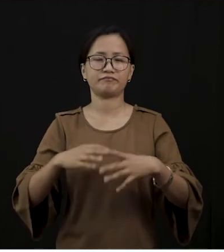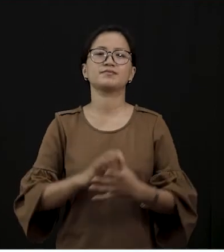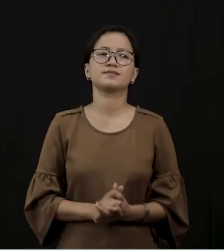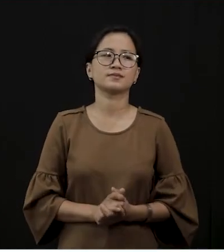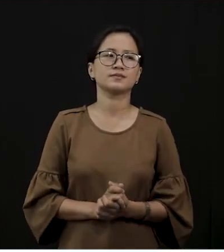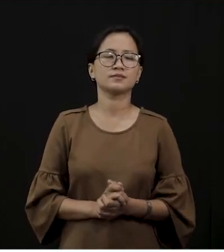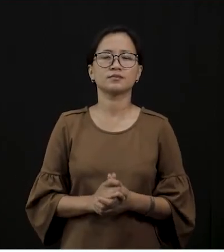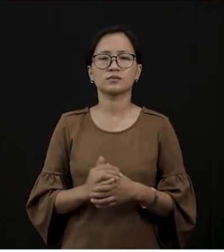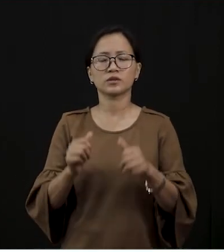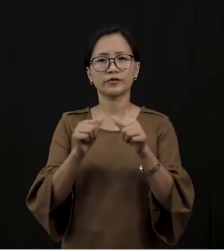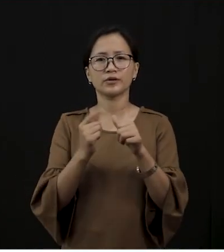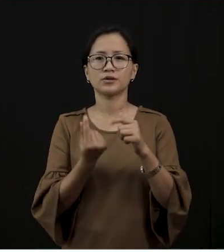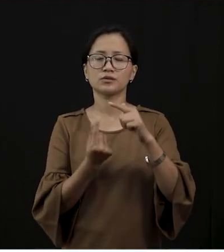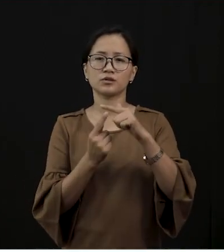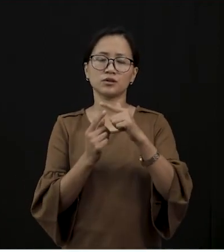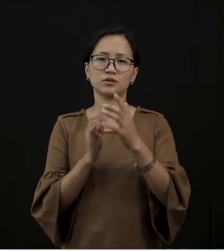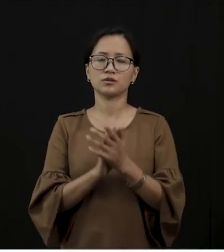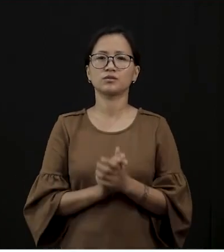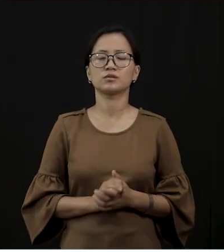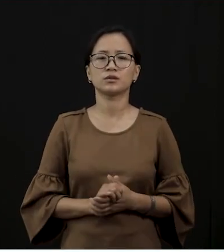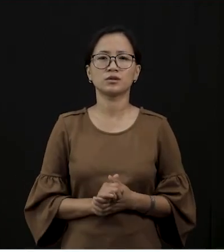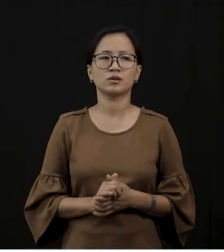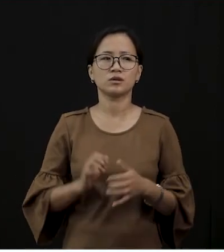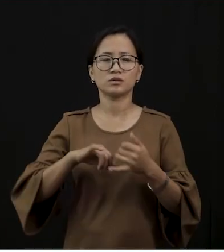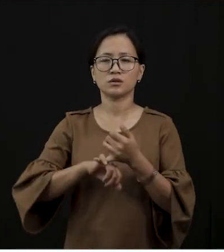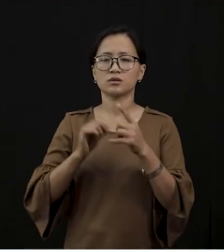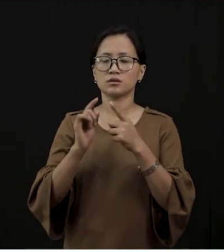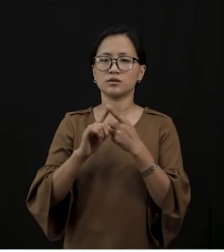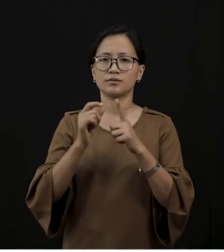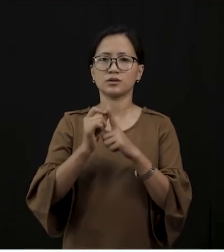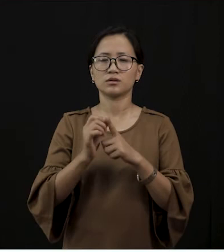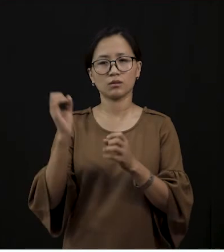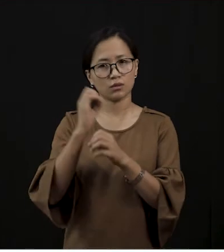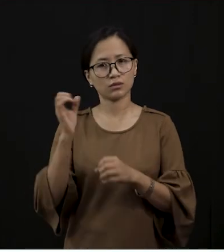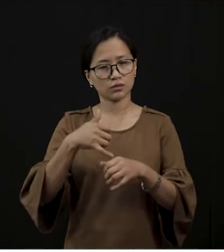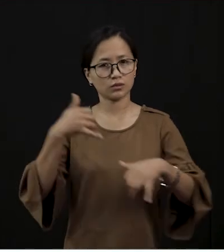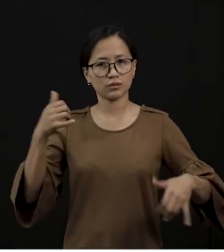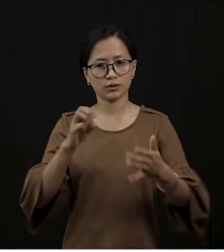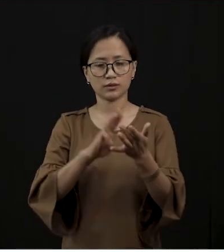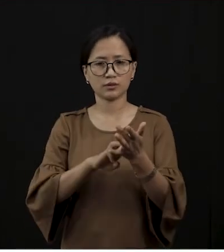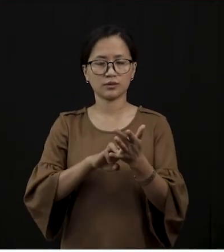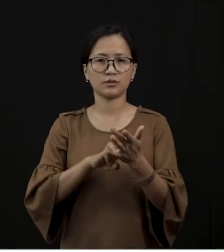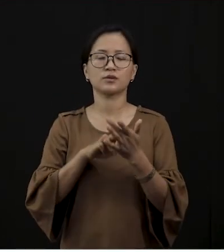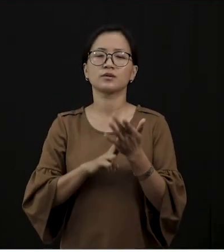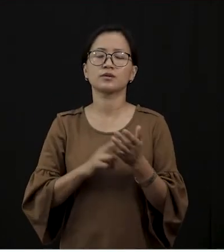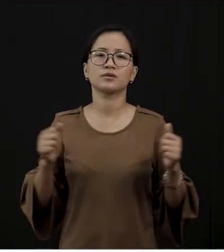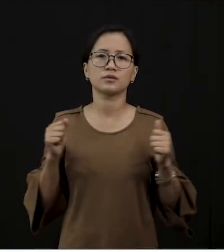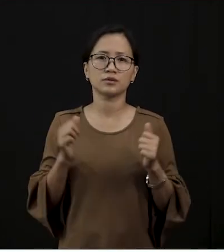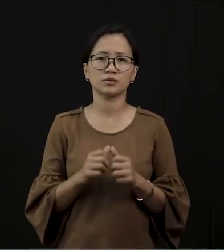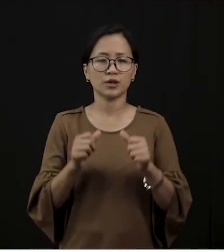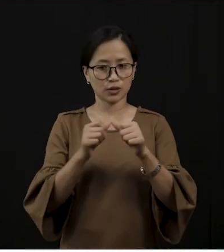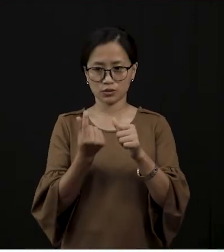Then, the months of September, October, and November are